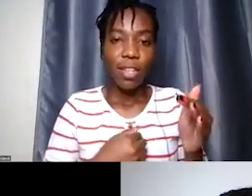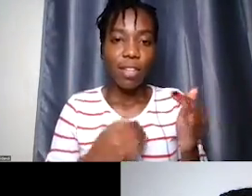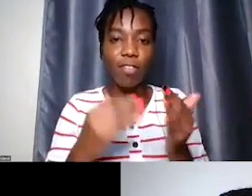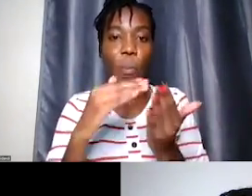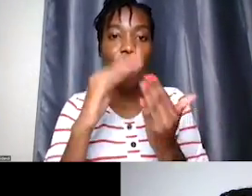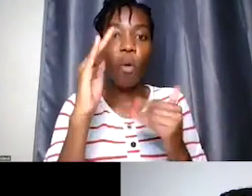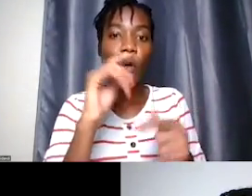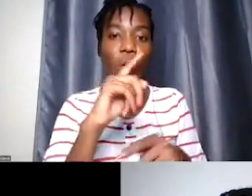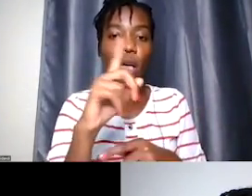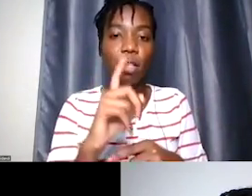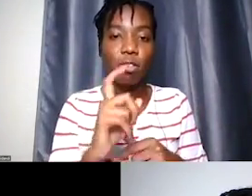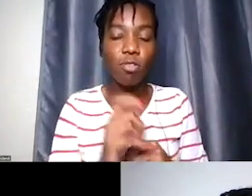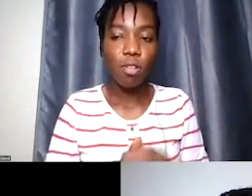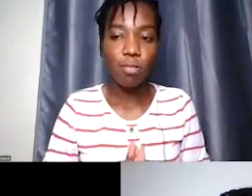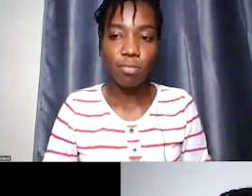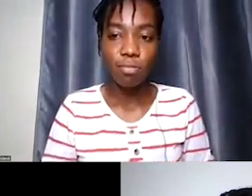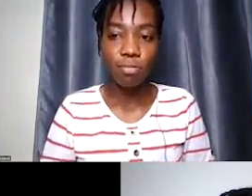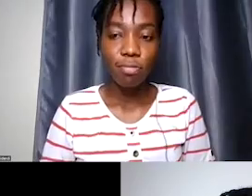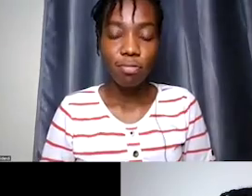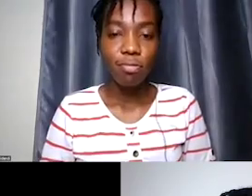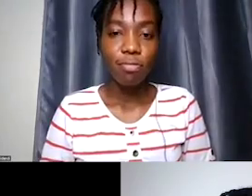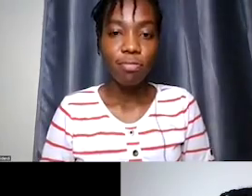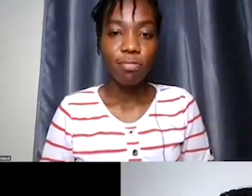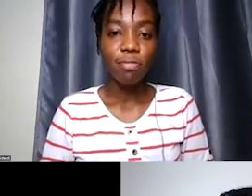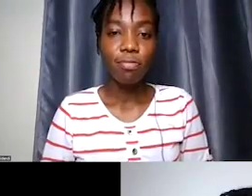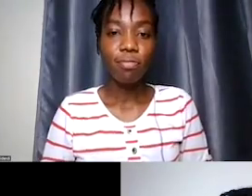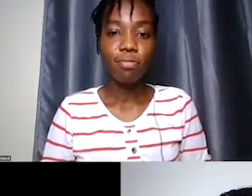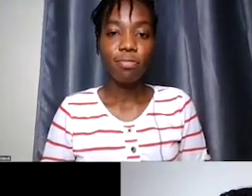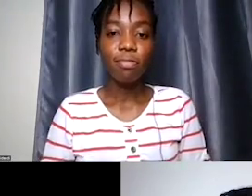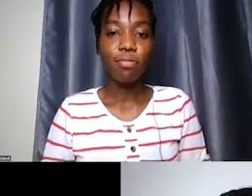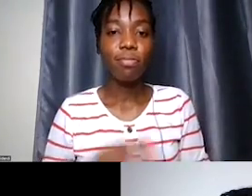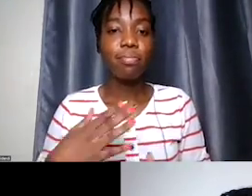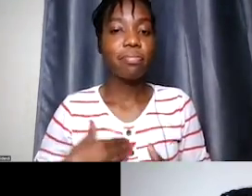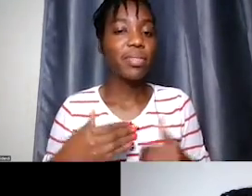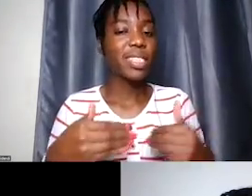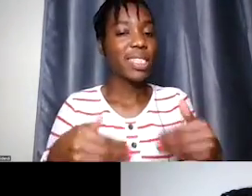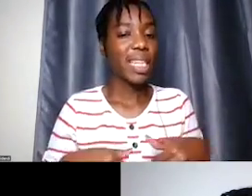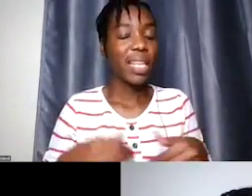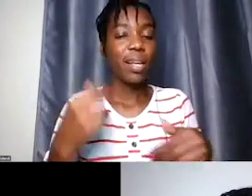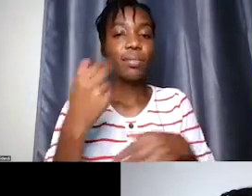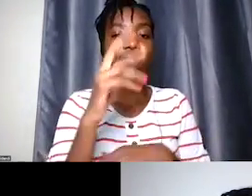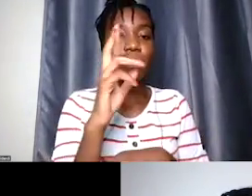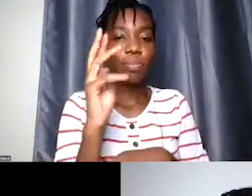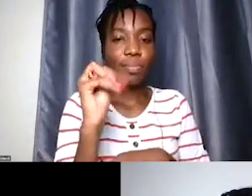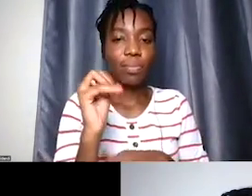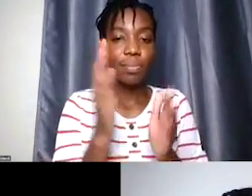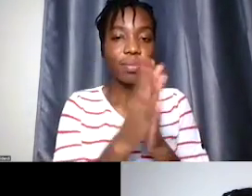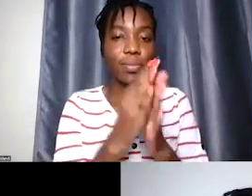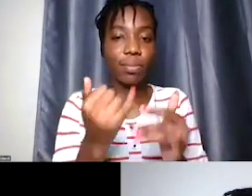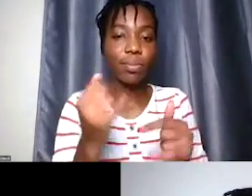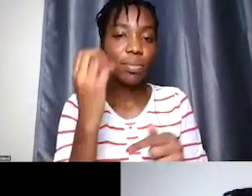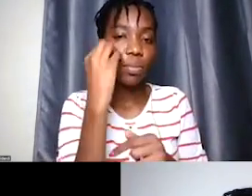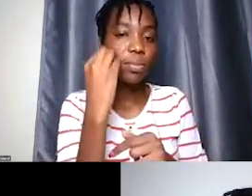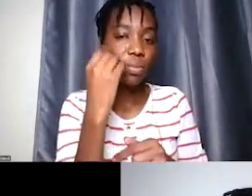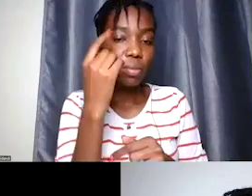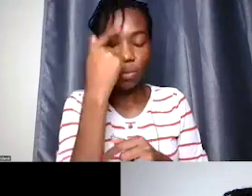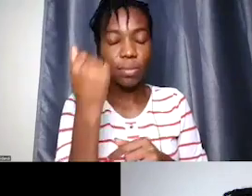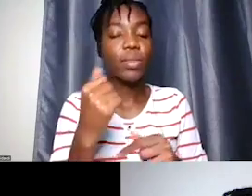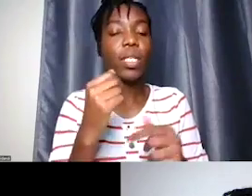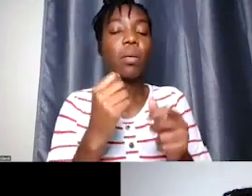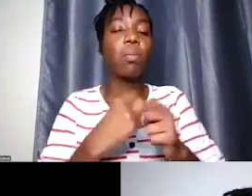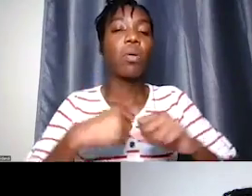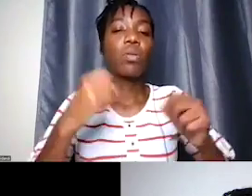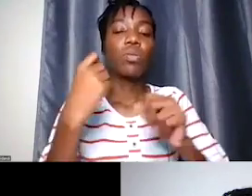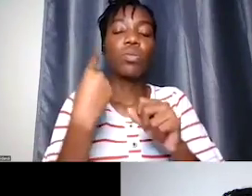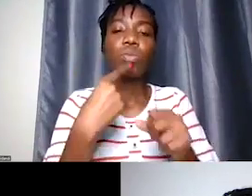questions. I am young in HRM, but currently at home because of toxic boss who was all the time